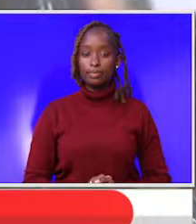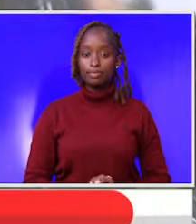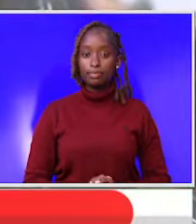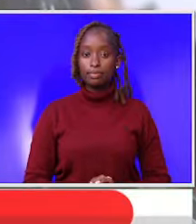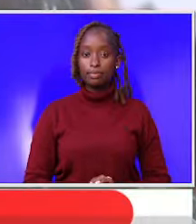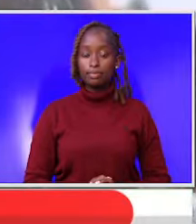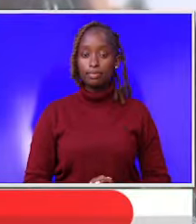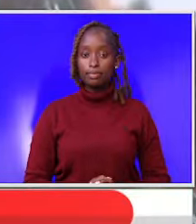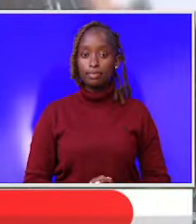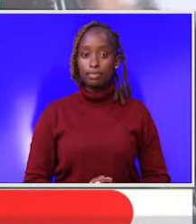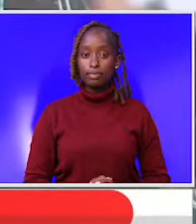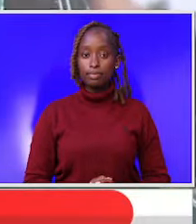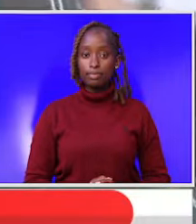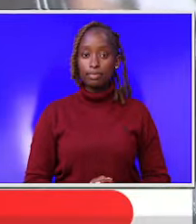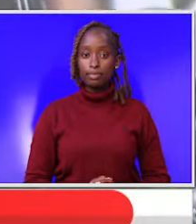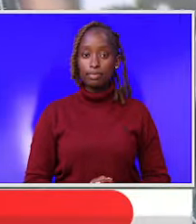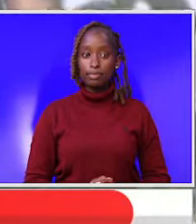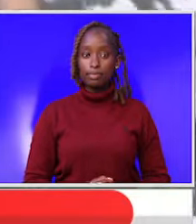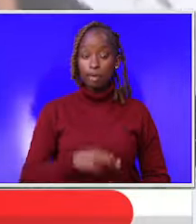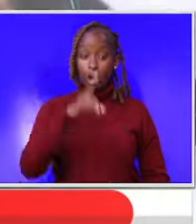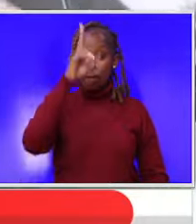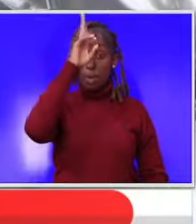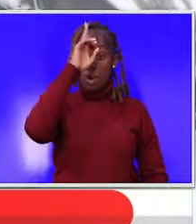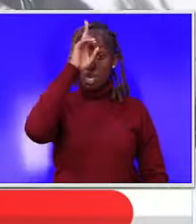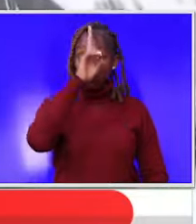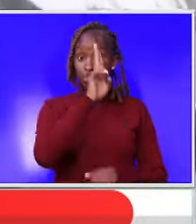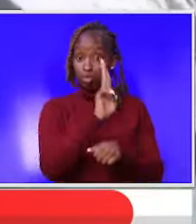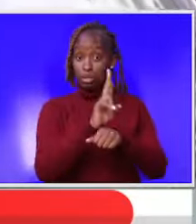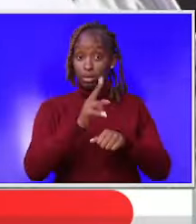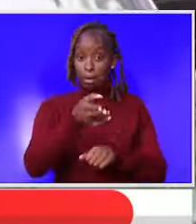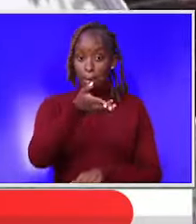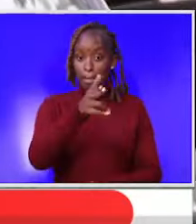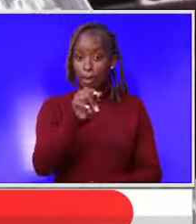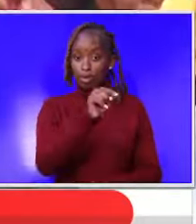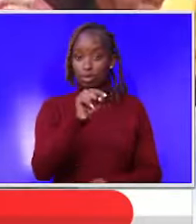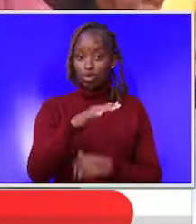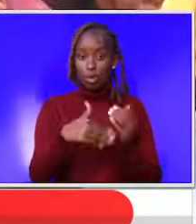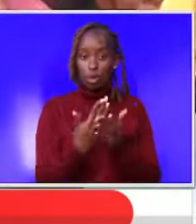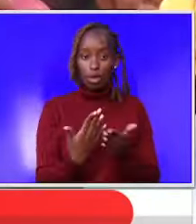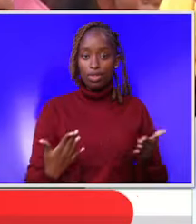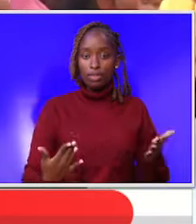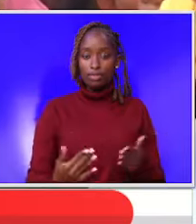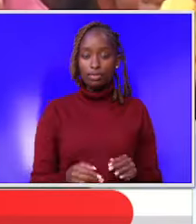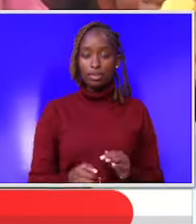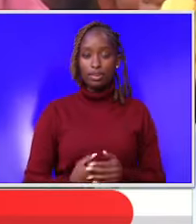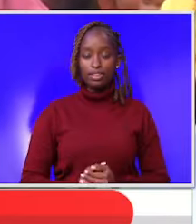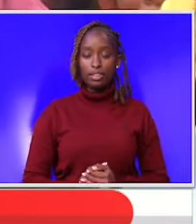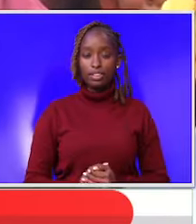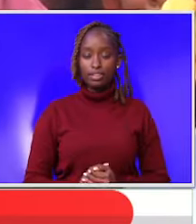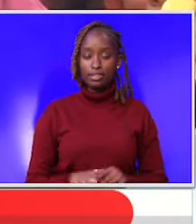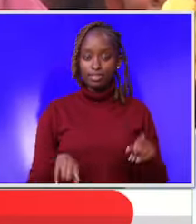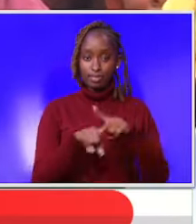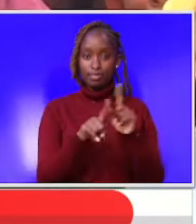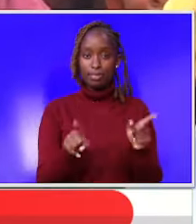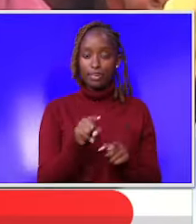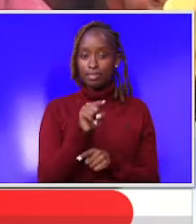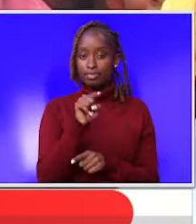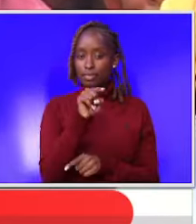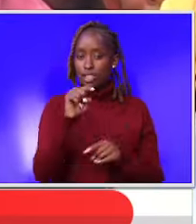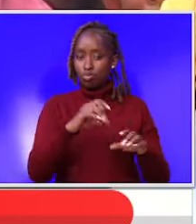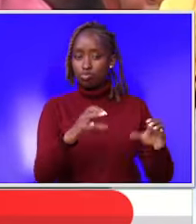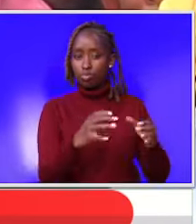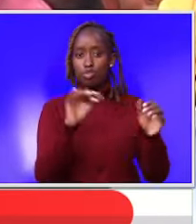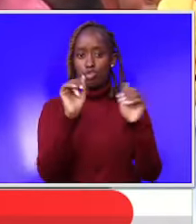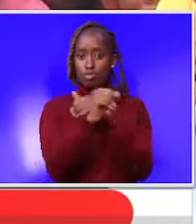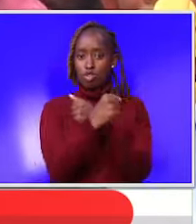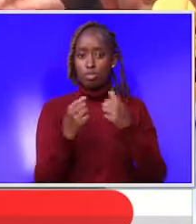Askari wametumia risasi kiria machozi tear gas, lakini umati haukukufa